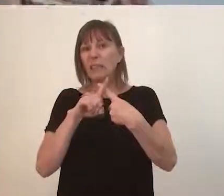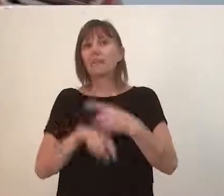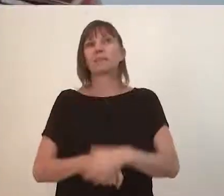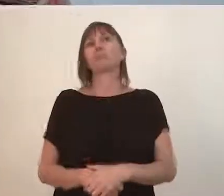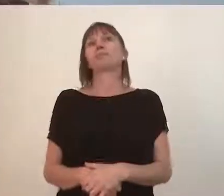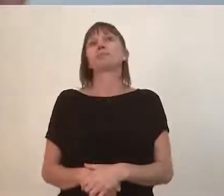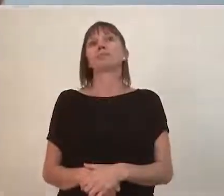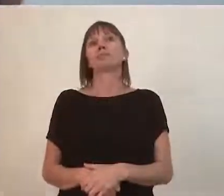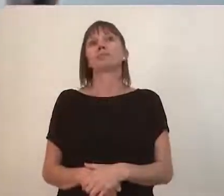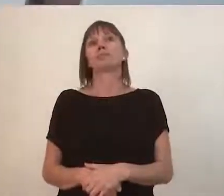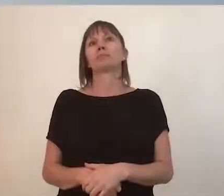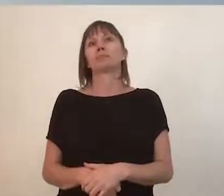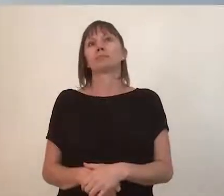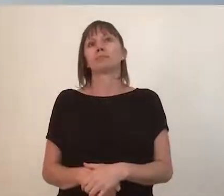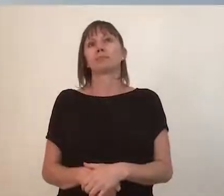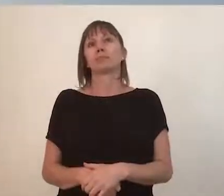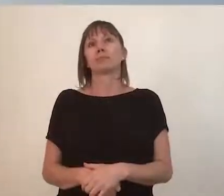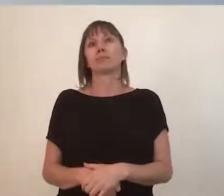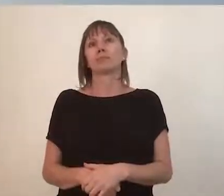Now I'm going into the wax.